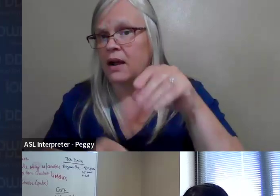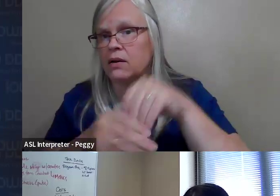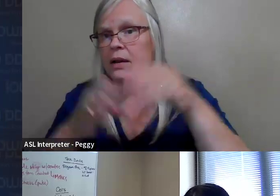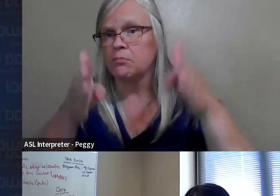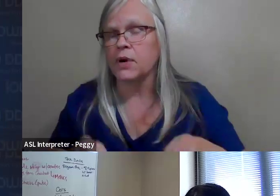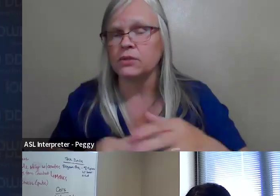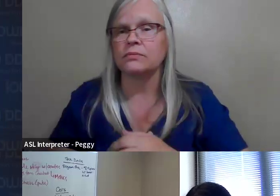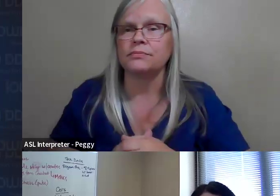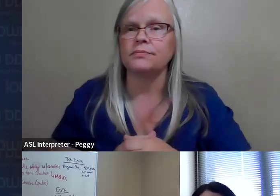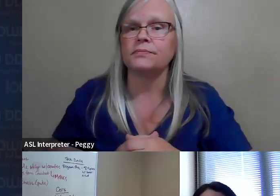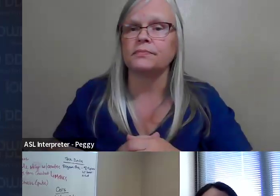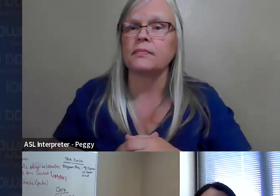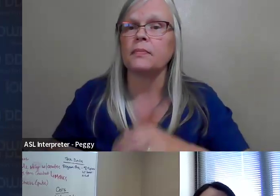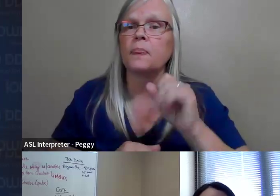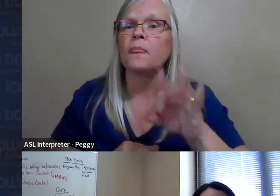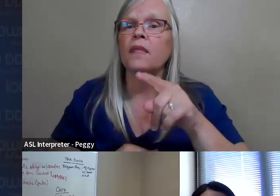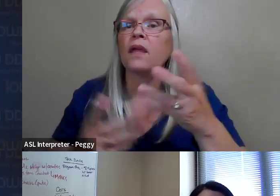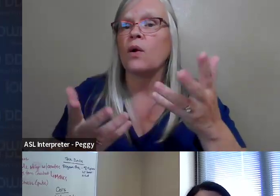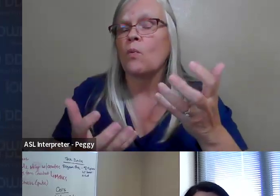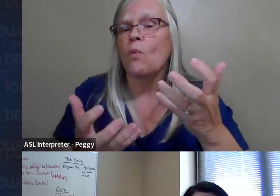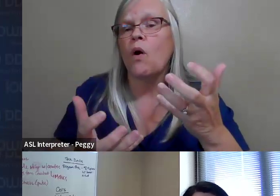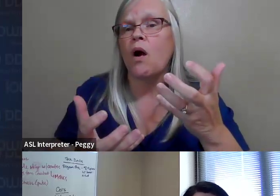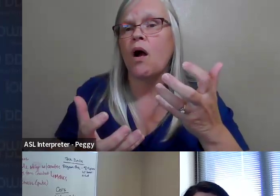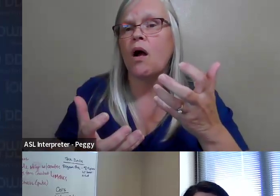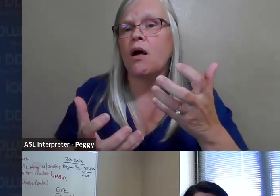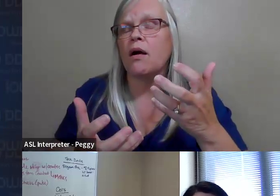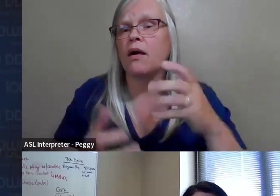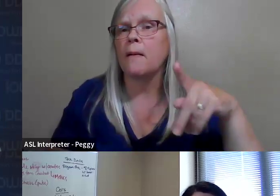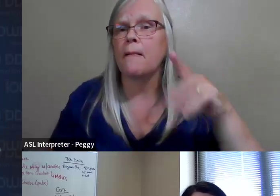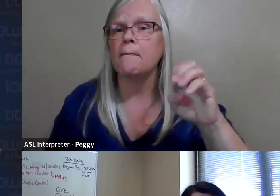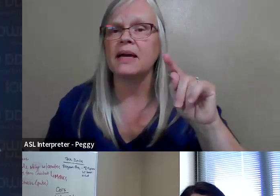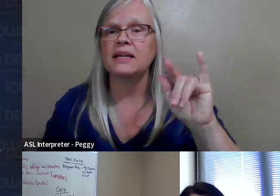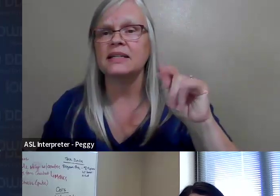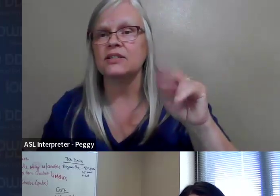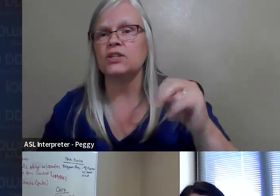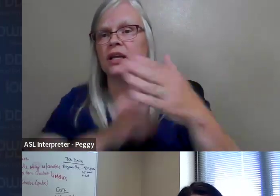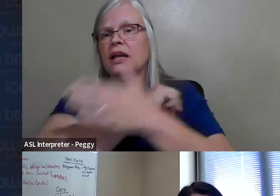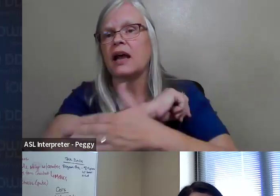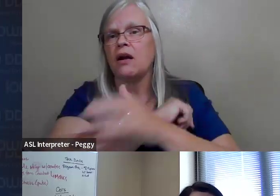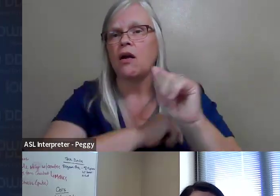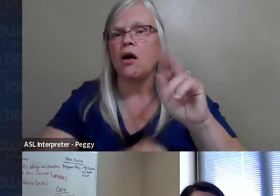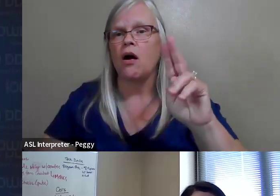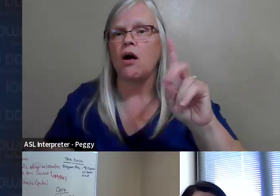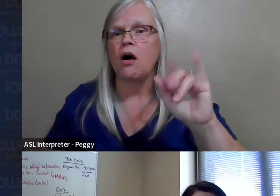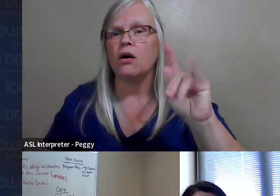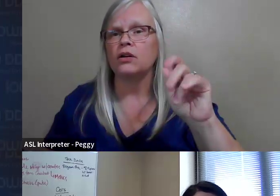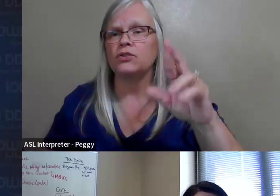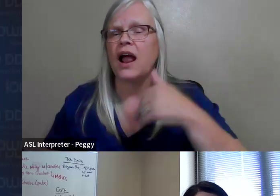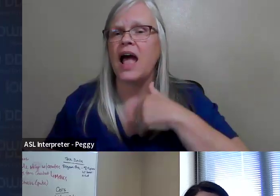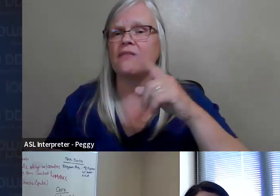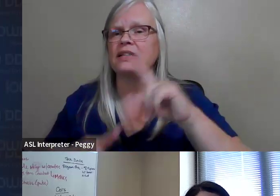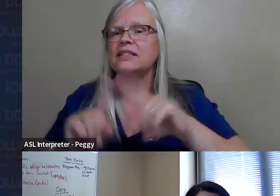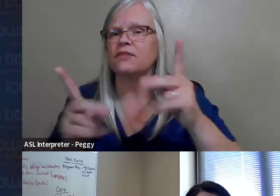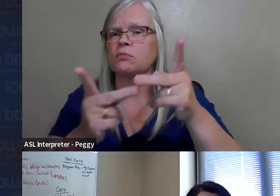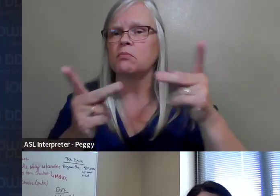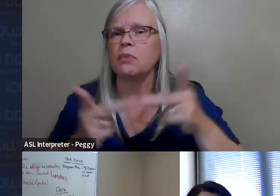person. If you want to petition your auditor, your county auditor, to have a satellite at a